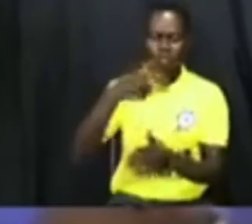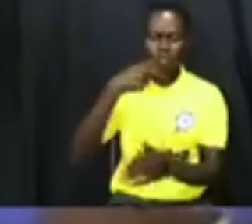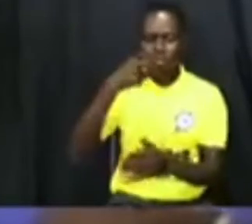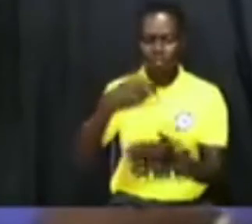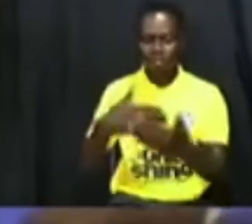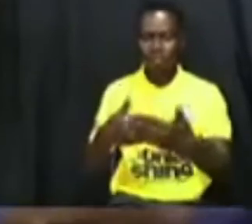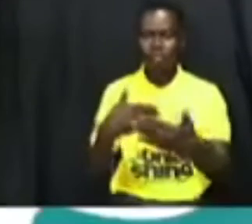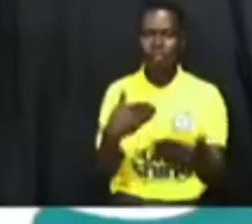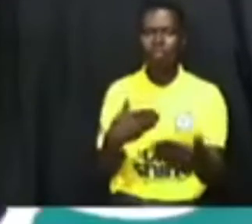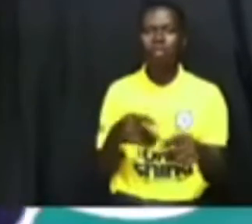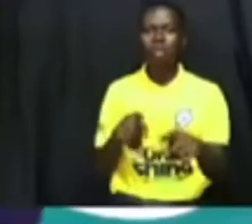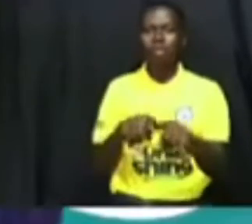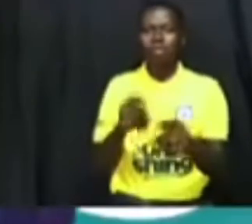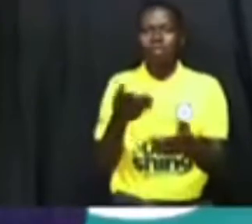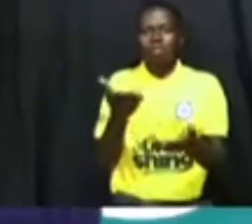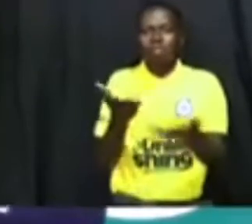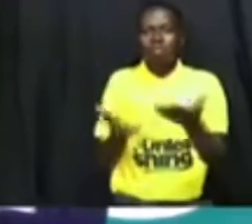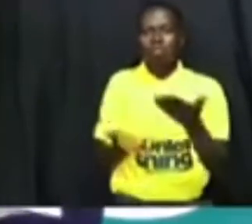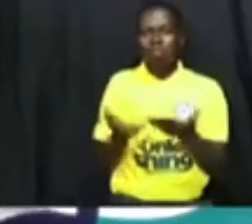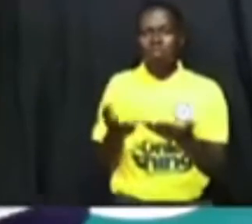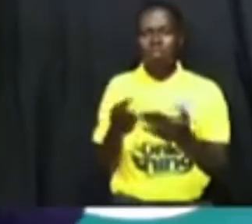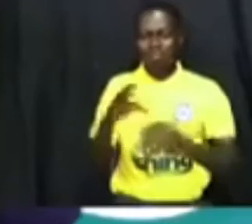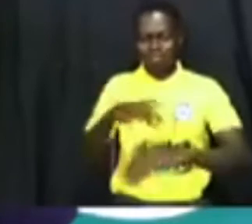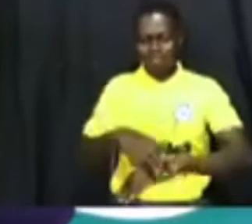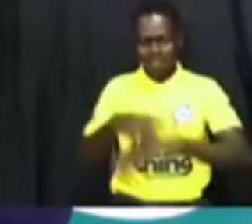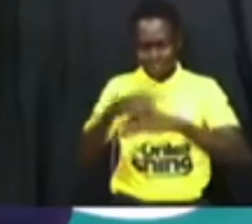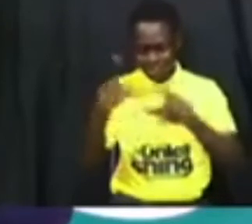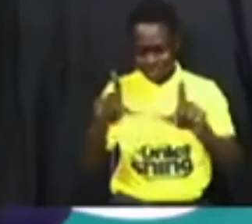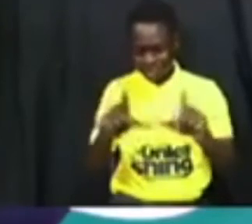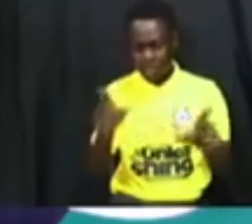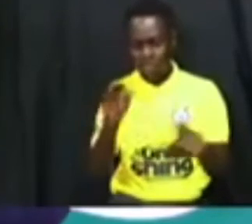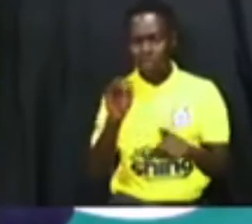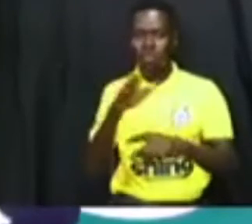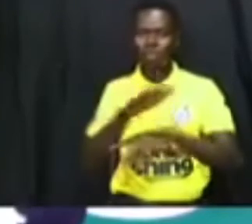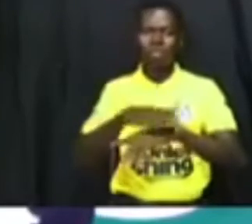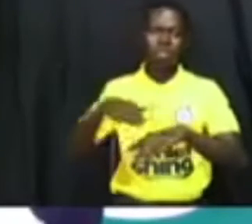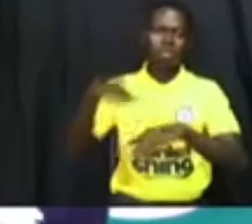But maybe an earthly dialect or a heavenly dialect.